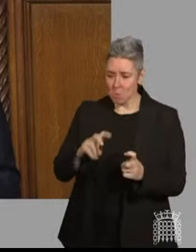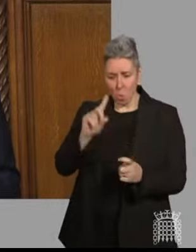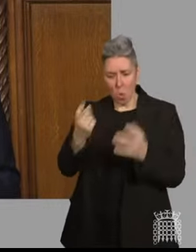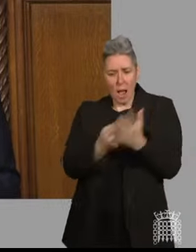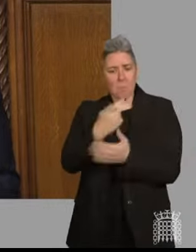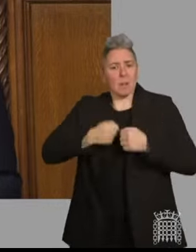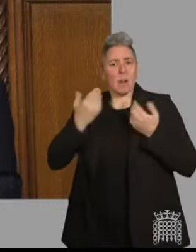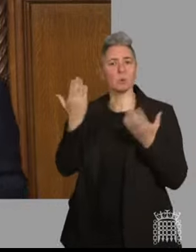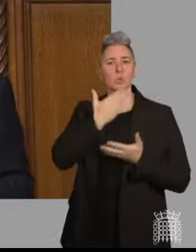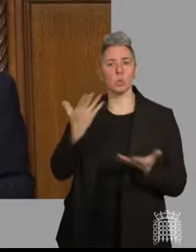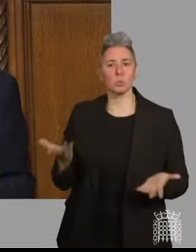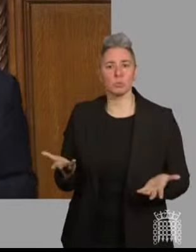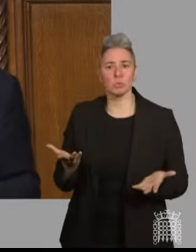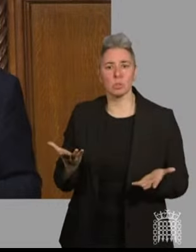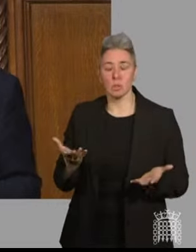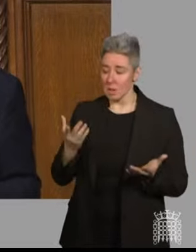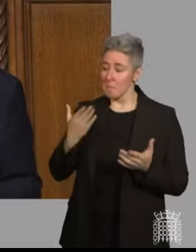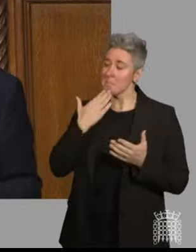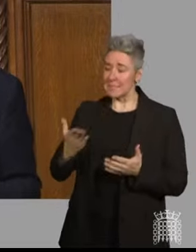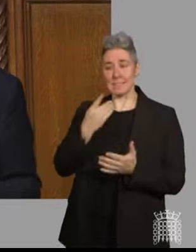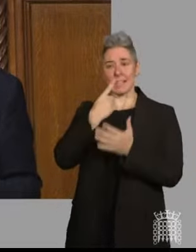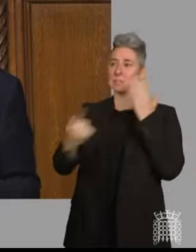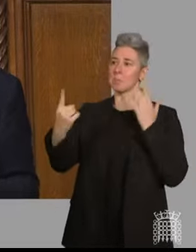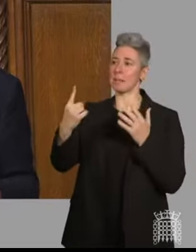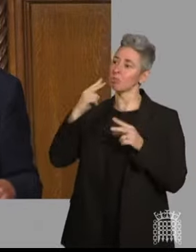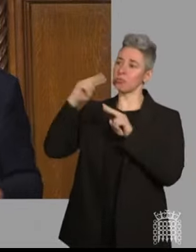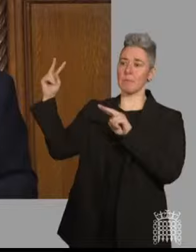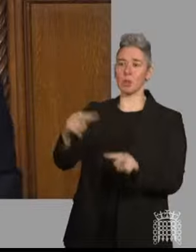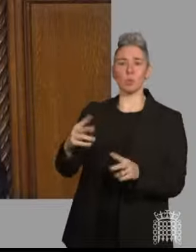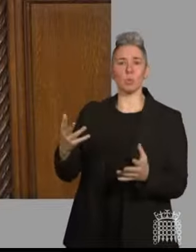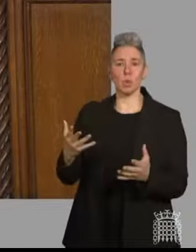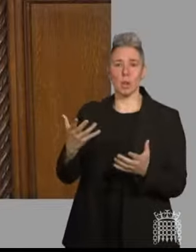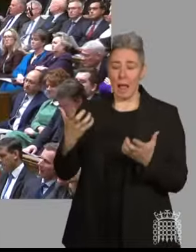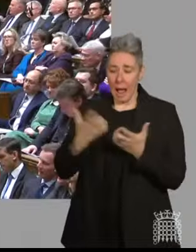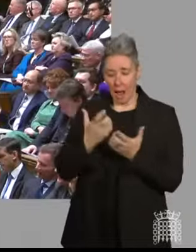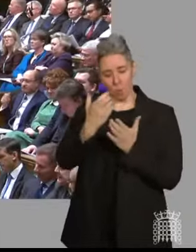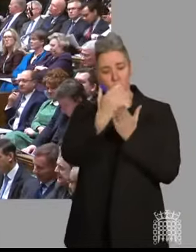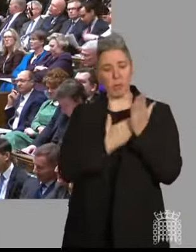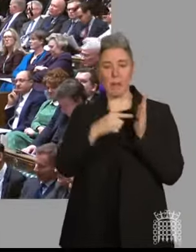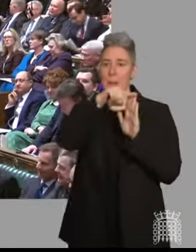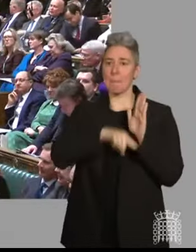do more on our curriculum to educate about the perils of anti-Semitism?